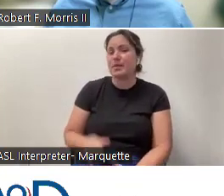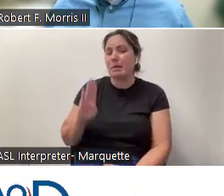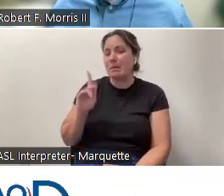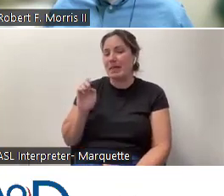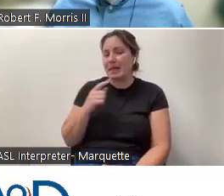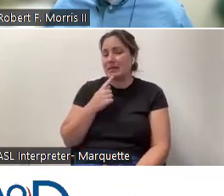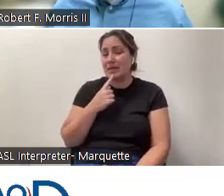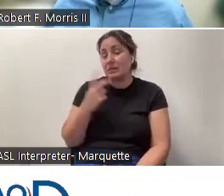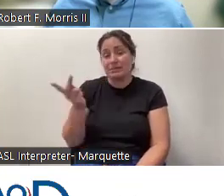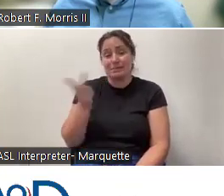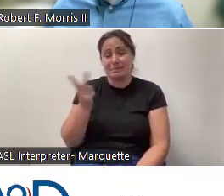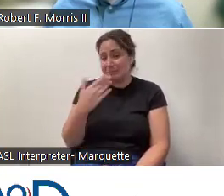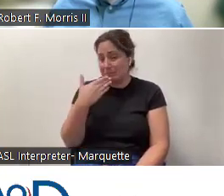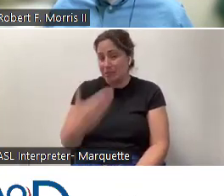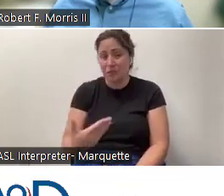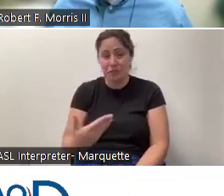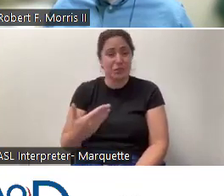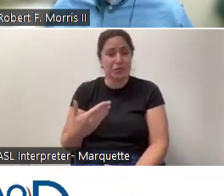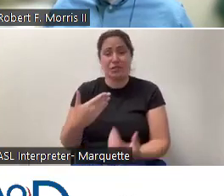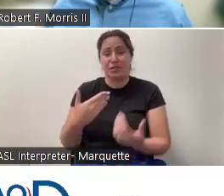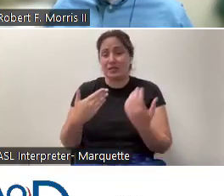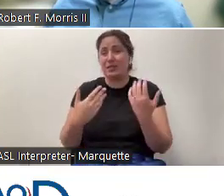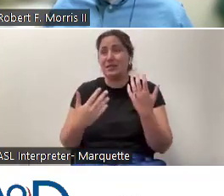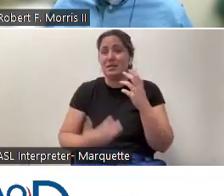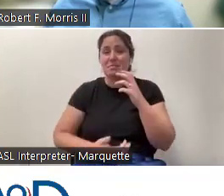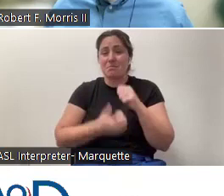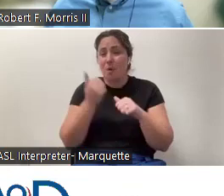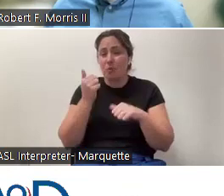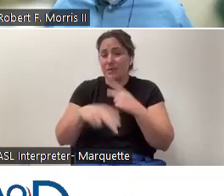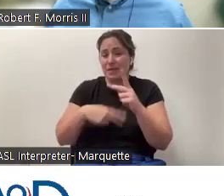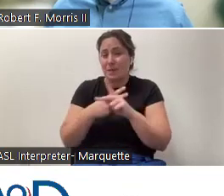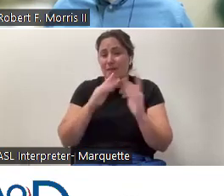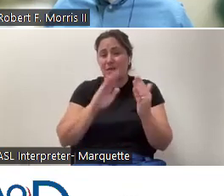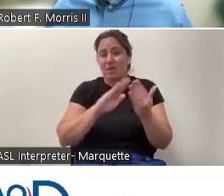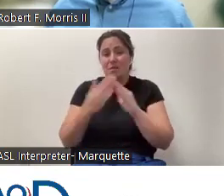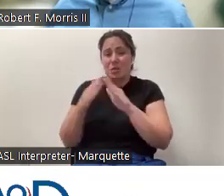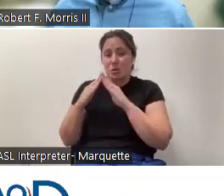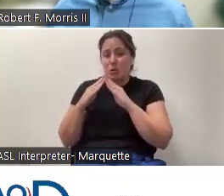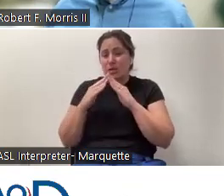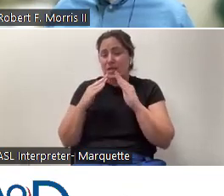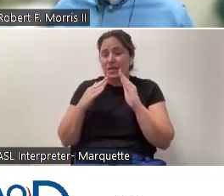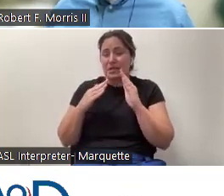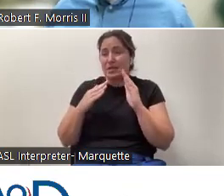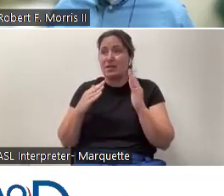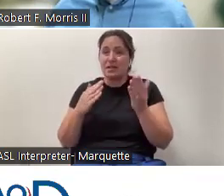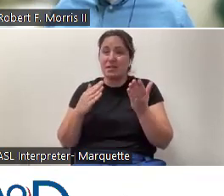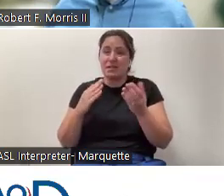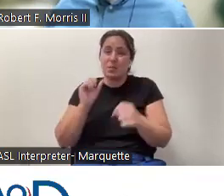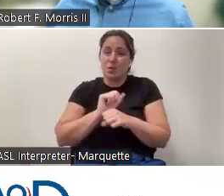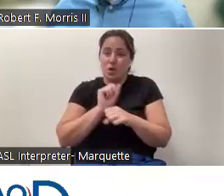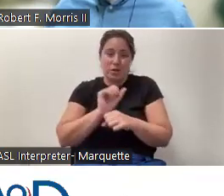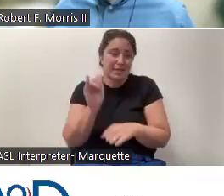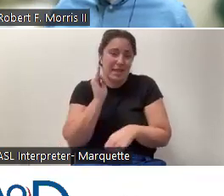Lindsay and Leah really, touched on a majority of the kind of community outreach that I do. And so it's very